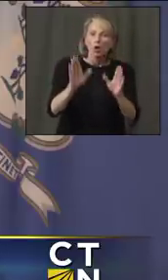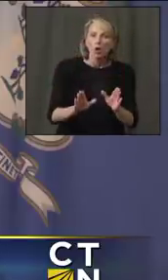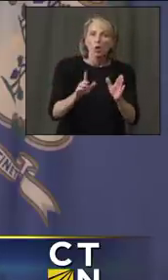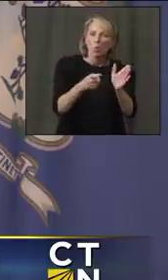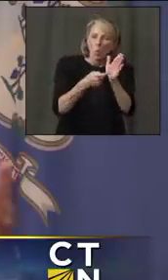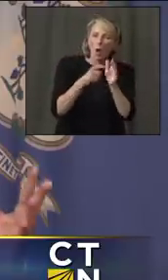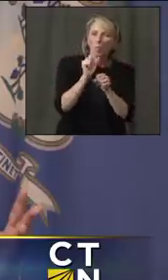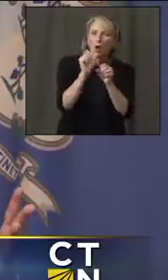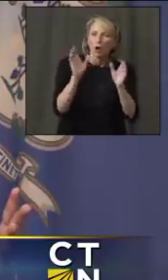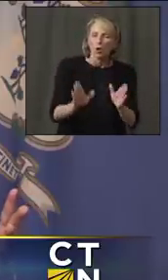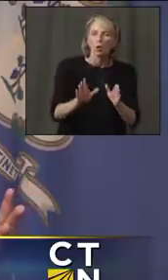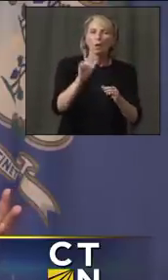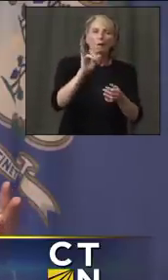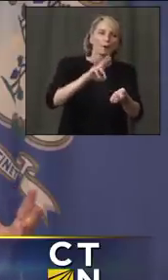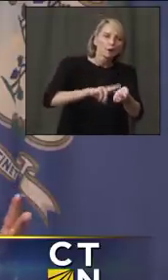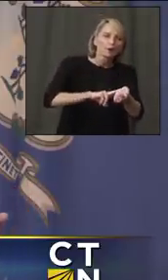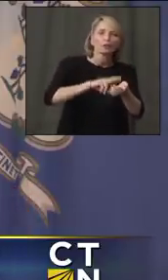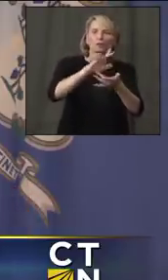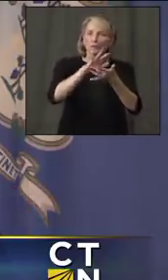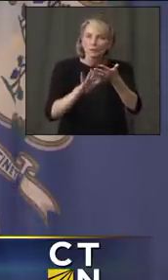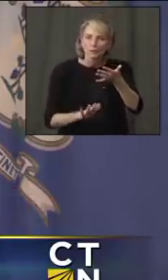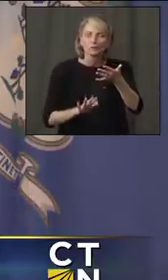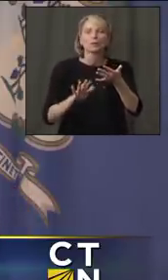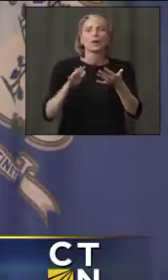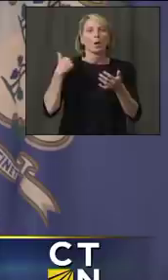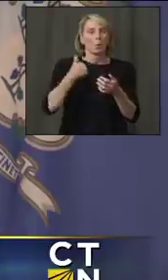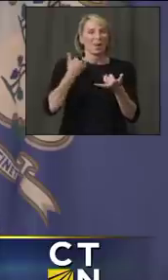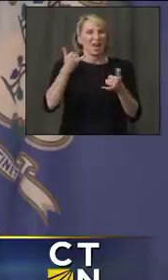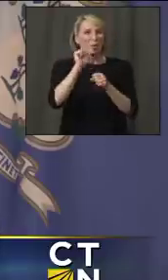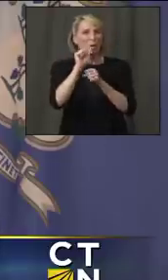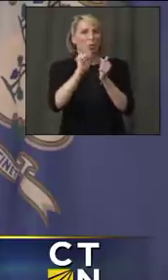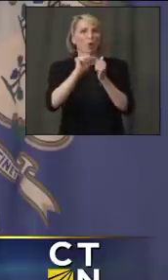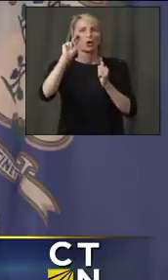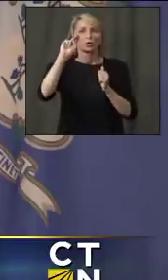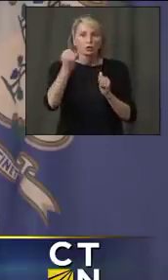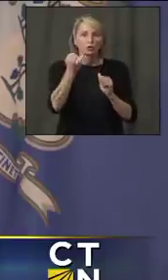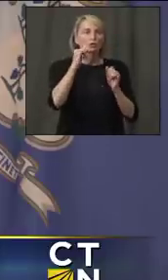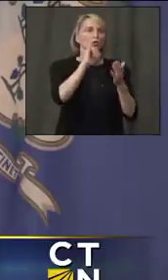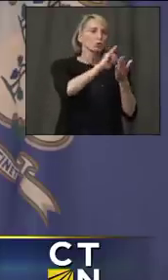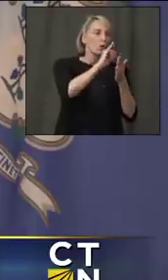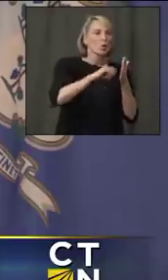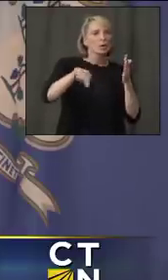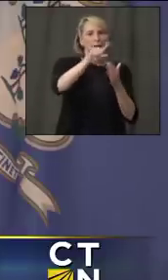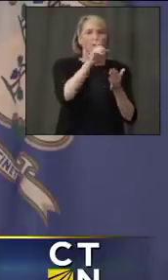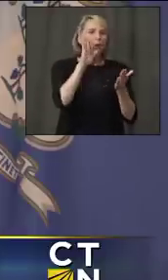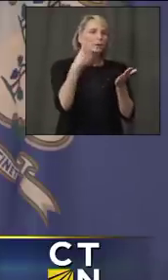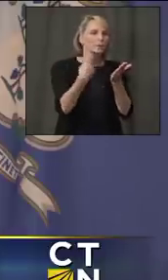We're trying to work on that together with the 3 states, but it definitely makes sense to me, Paul.